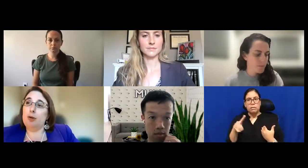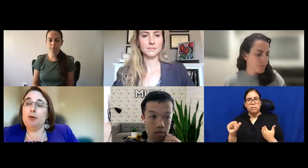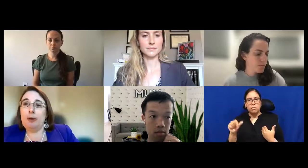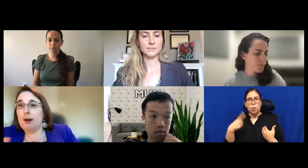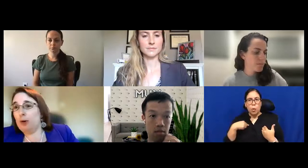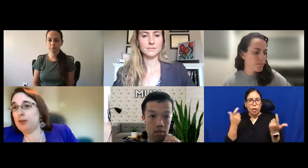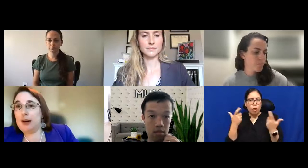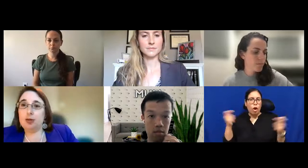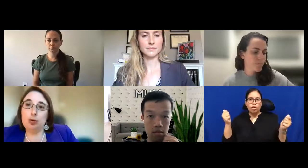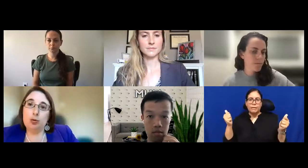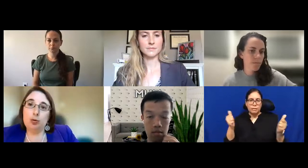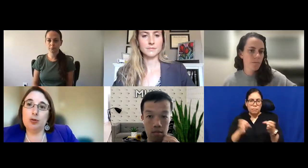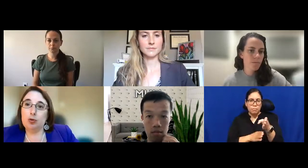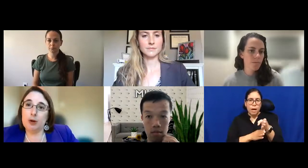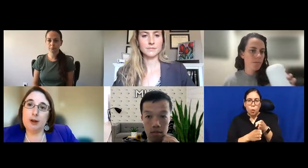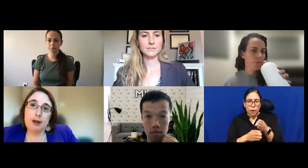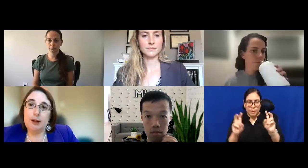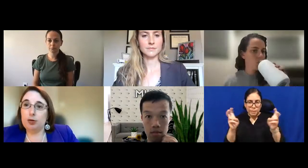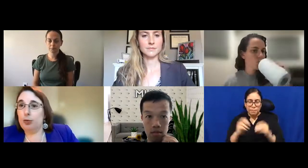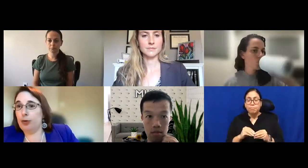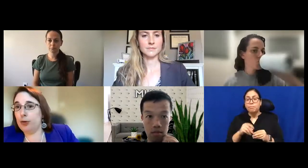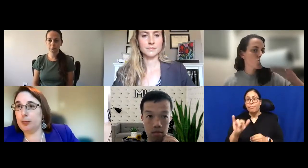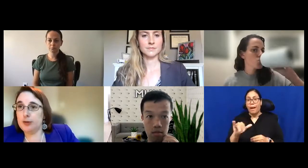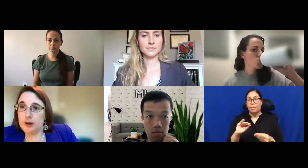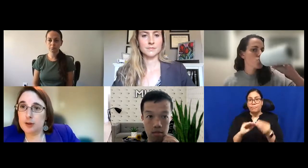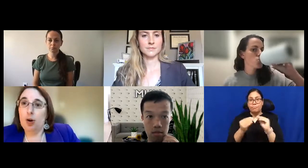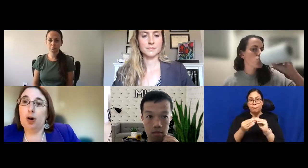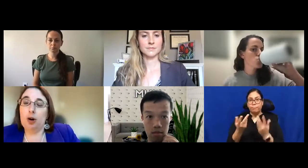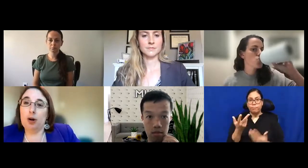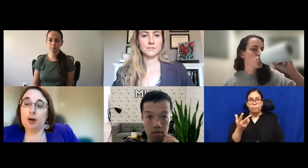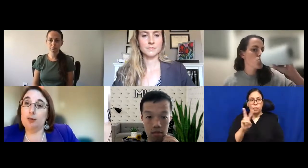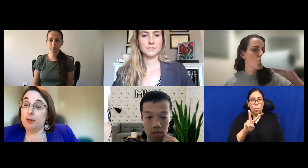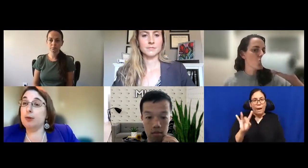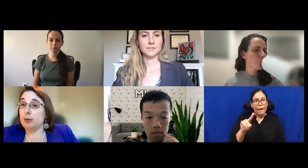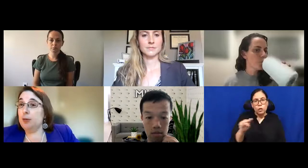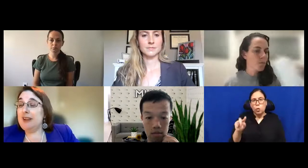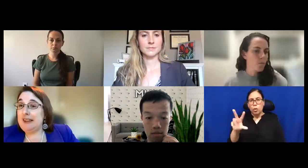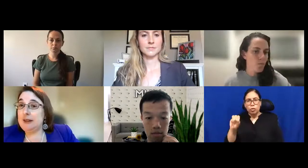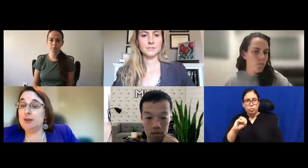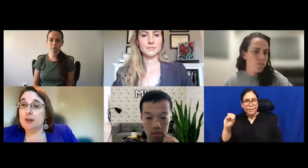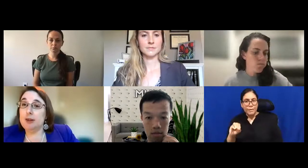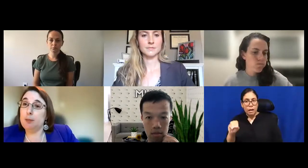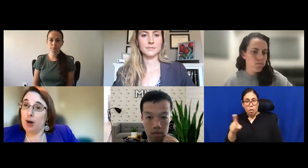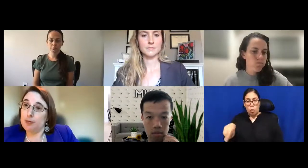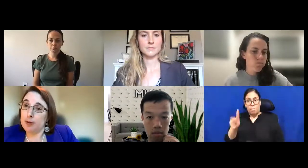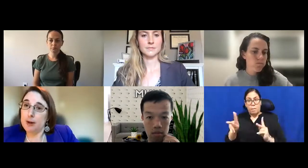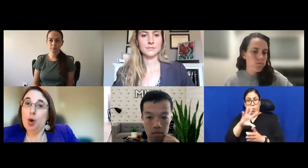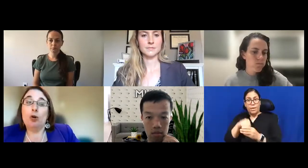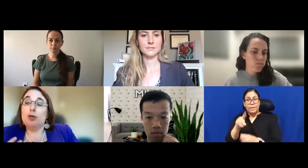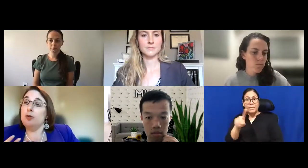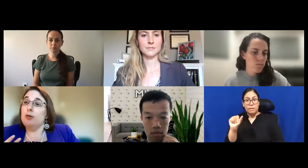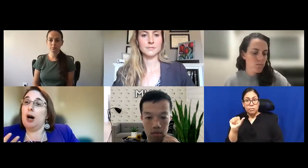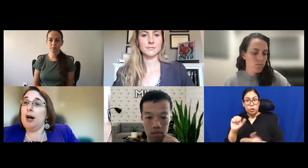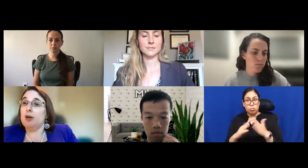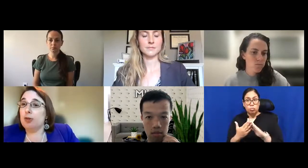And depending on what stats you use, 28 to 30% of disability community is in poverty,